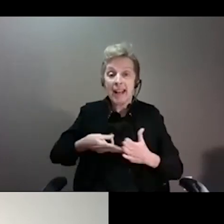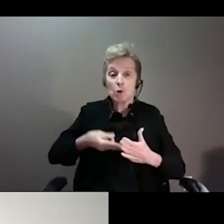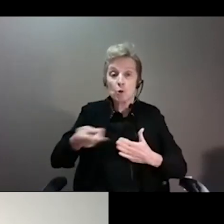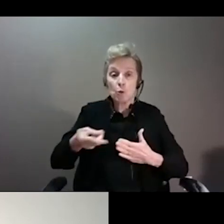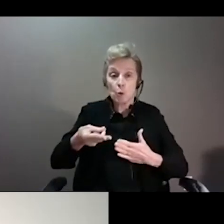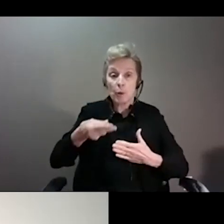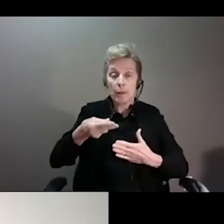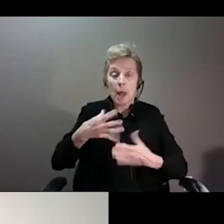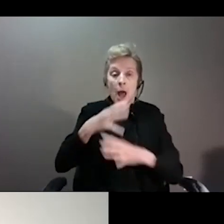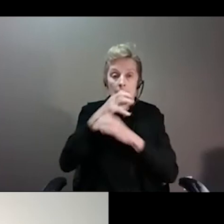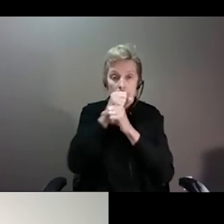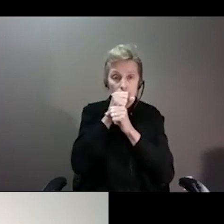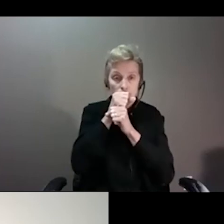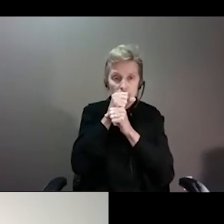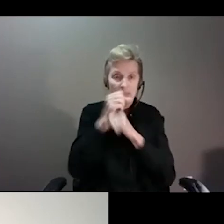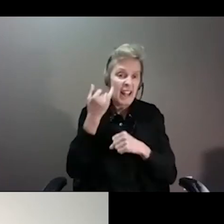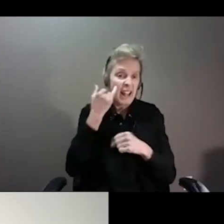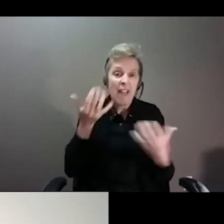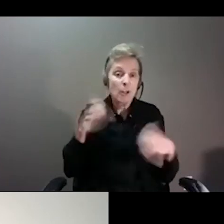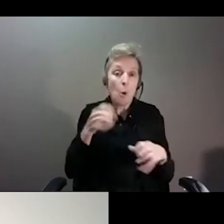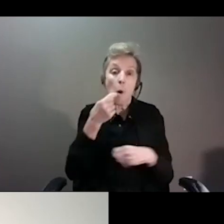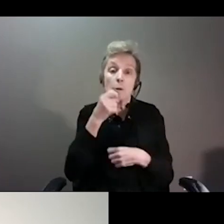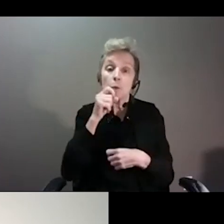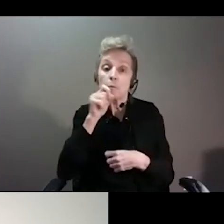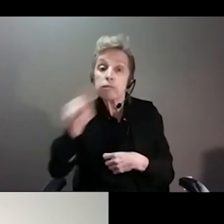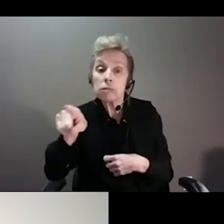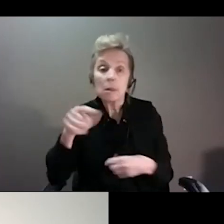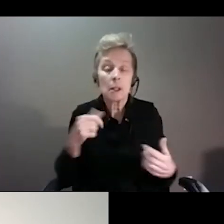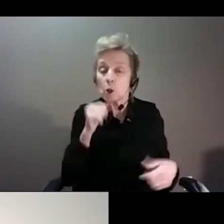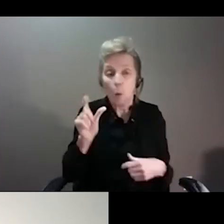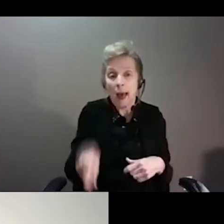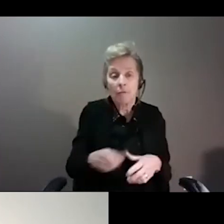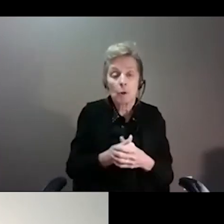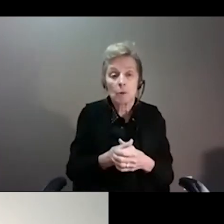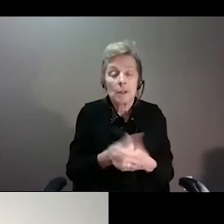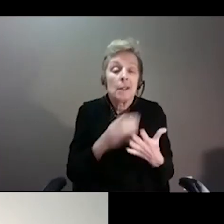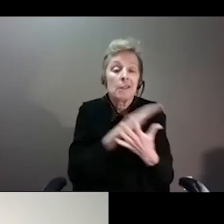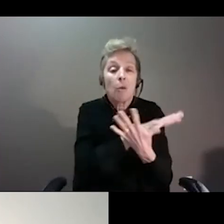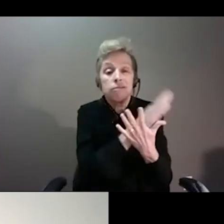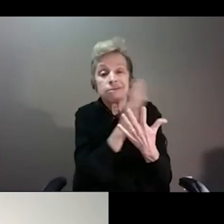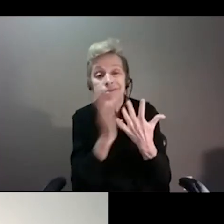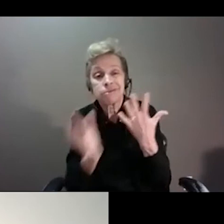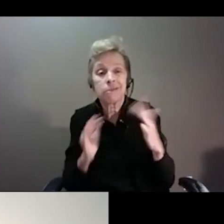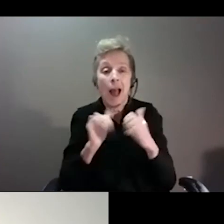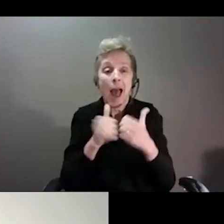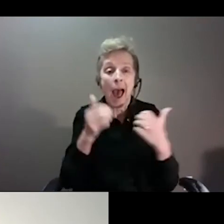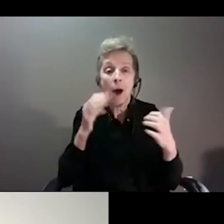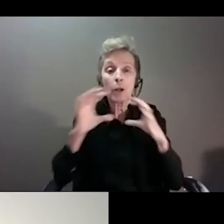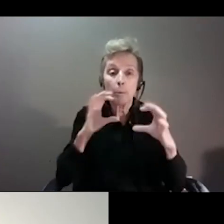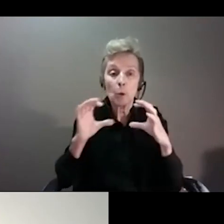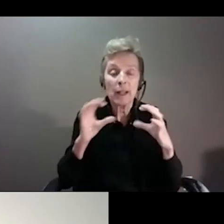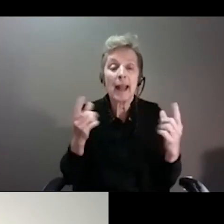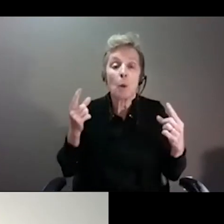And I think it creates a whole suite of questions with regards to the decision to communicate and how you want to communicate and when you want to communicate.